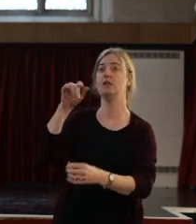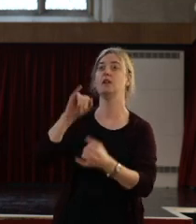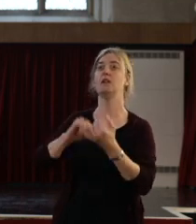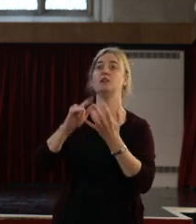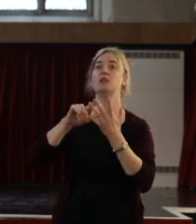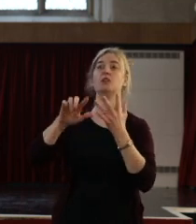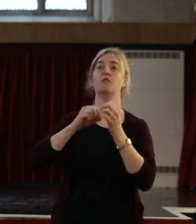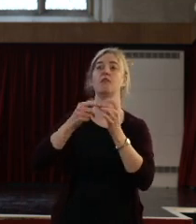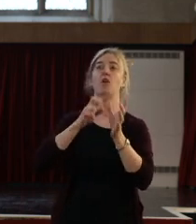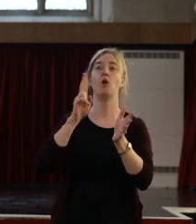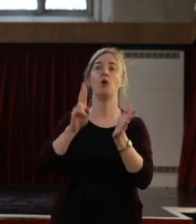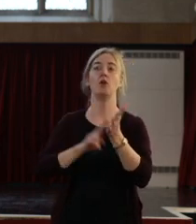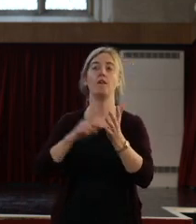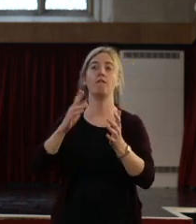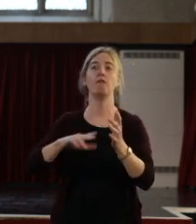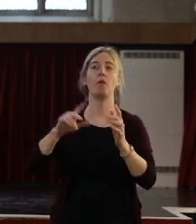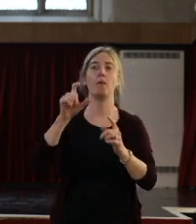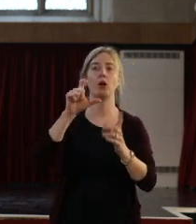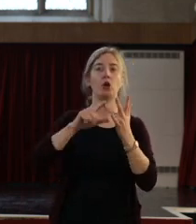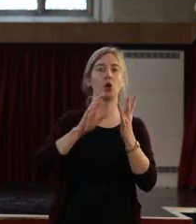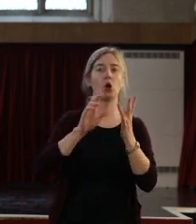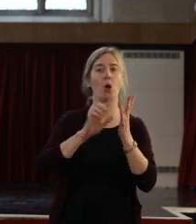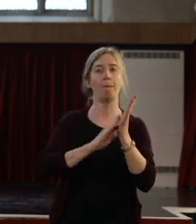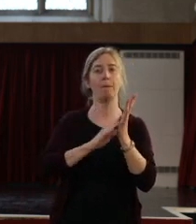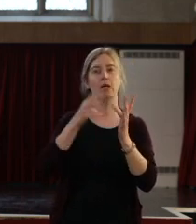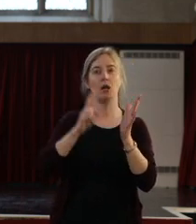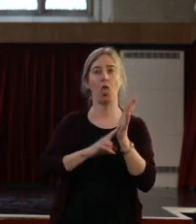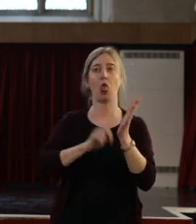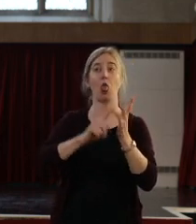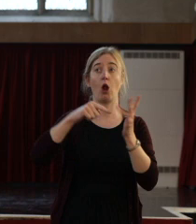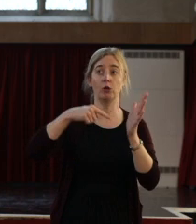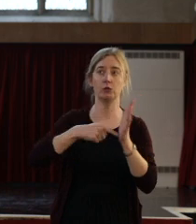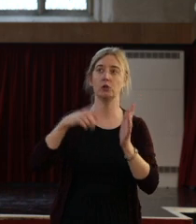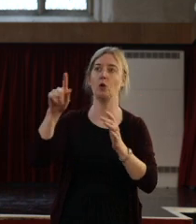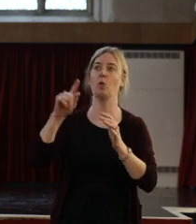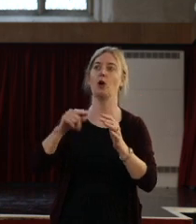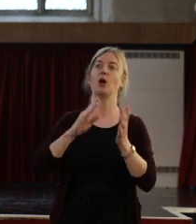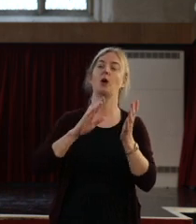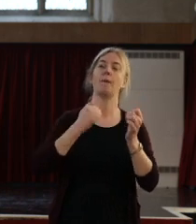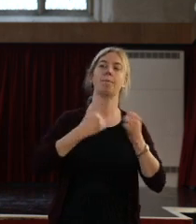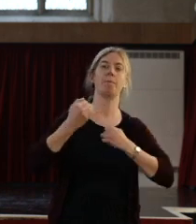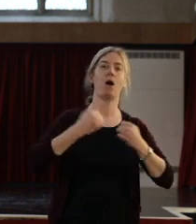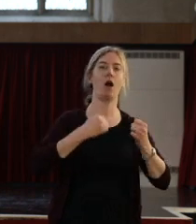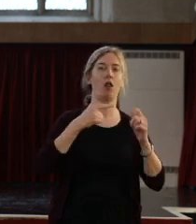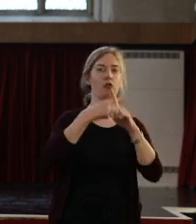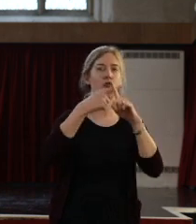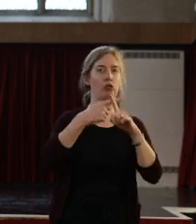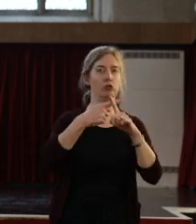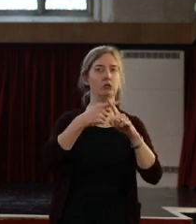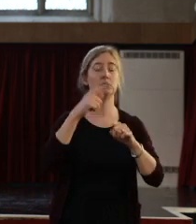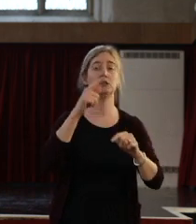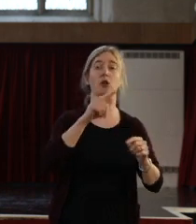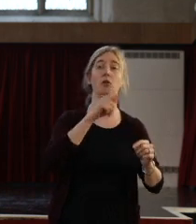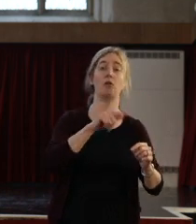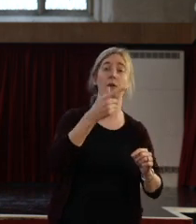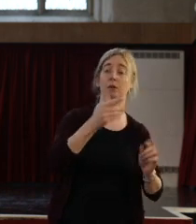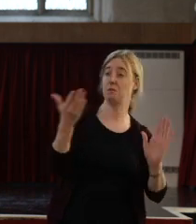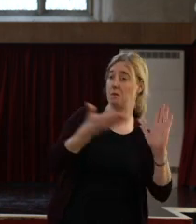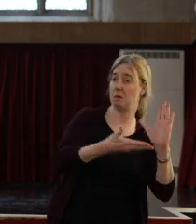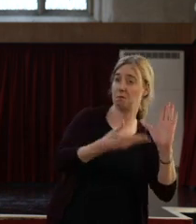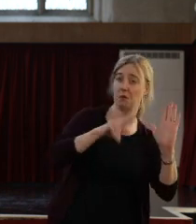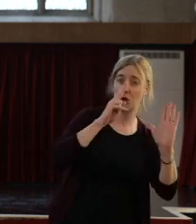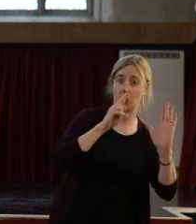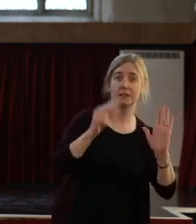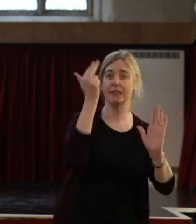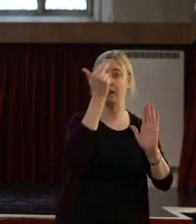here today. The Common Lot, I know, are working on the Mile Cross to do exactly what you're talking about. They're taking arts and culture to people that probably maybe are estranged